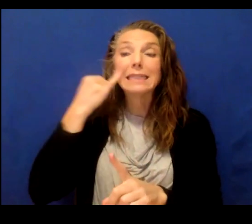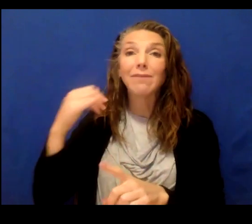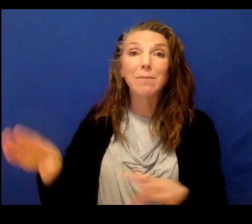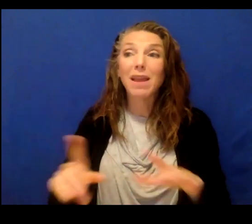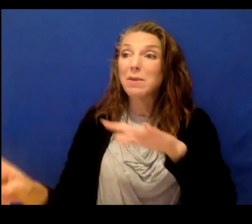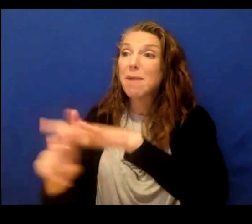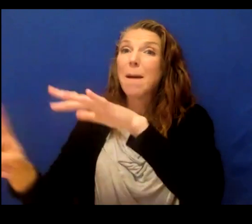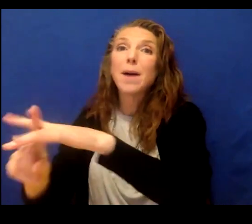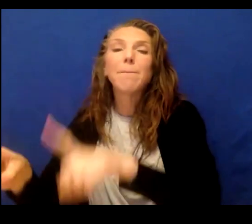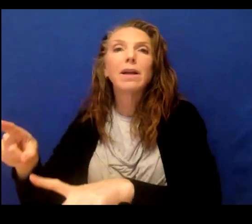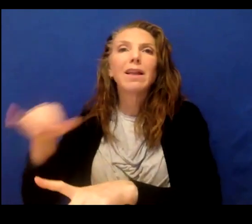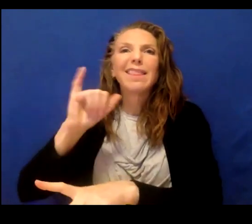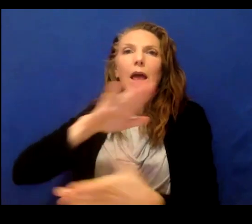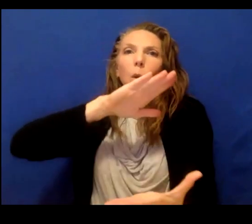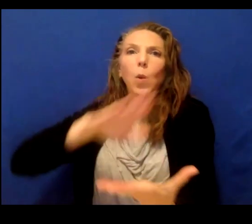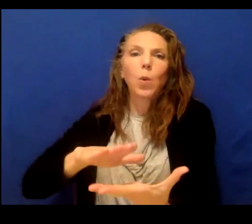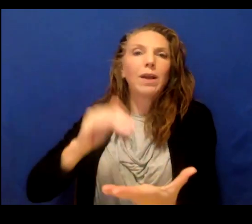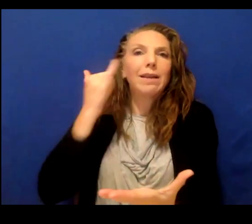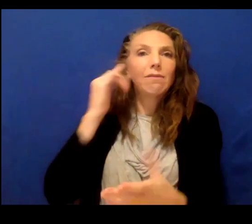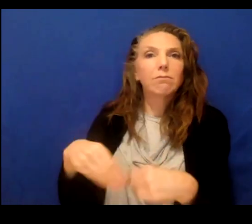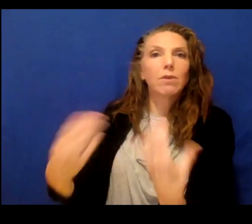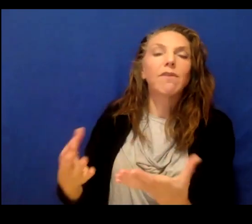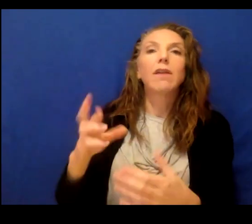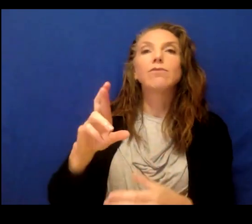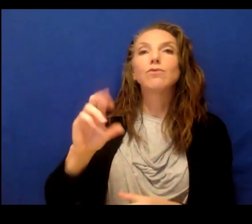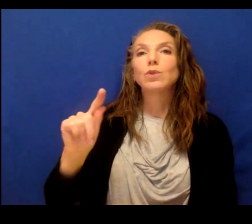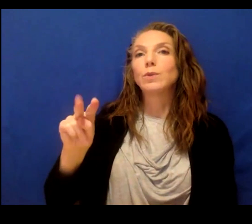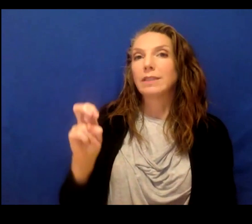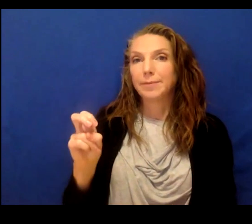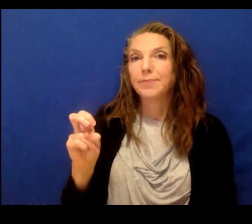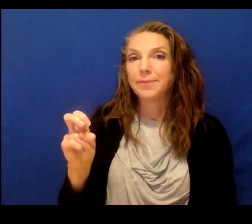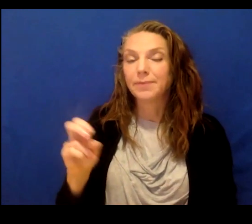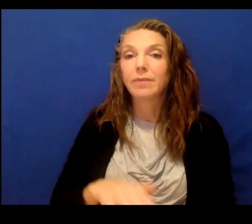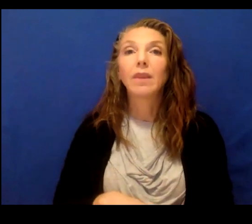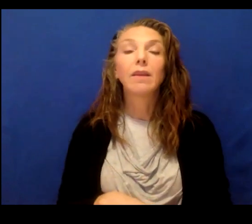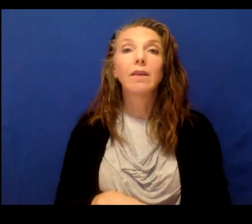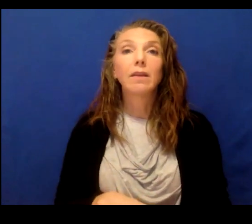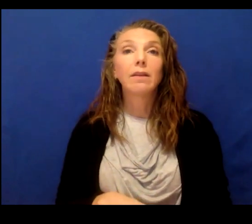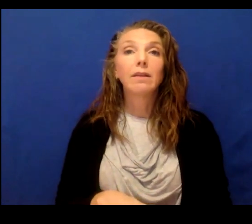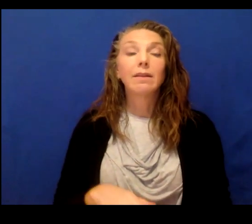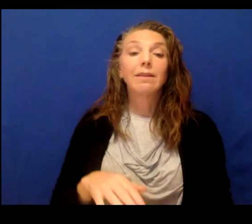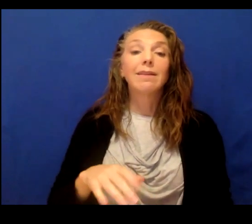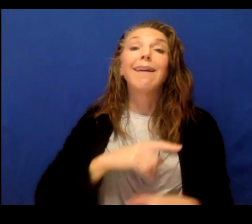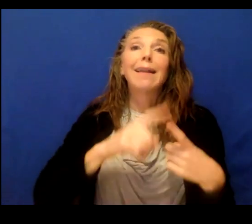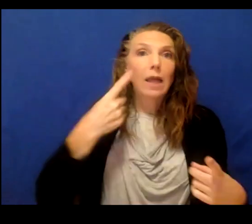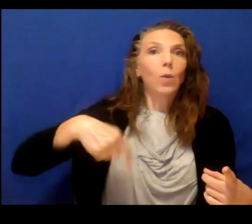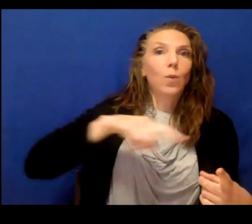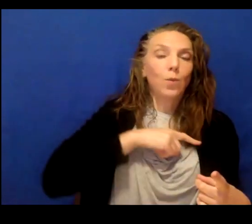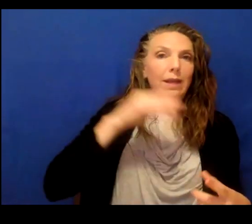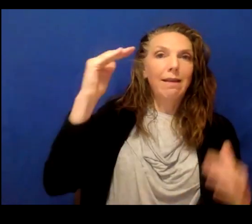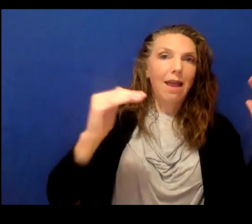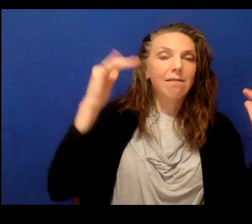challenge providers in early care and education environments, which allows us to spend time building